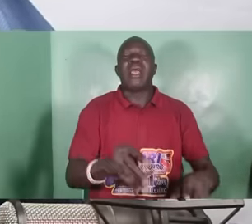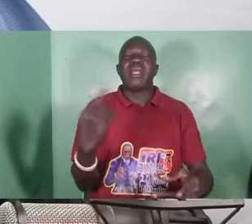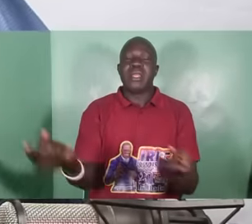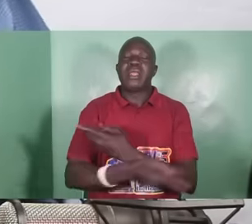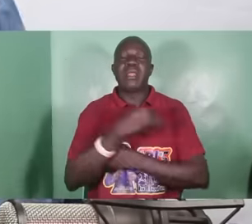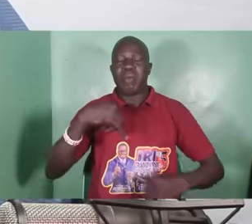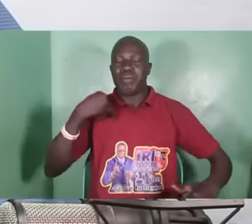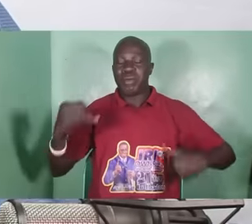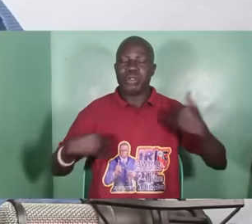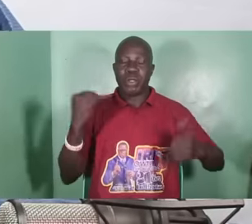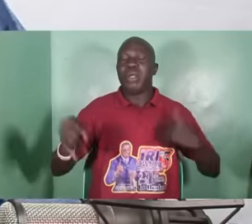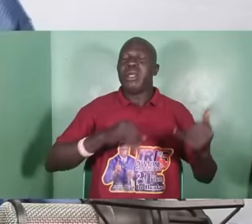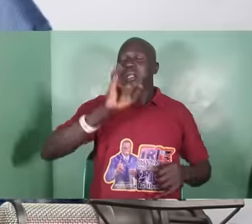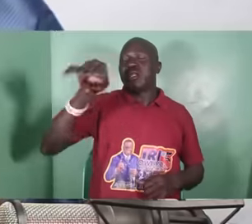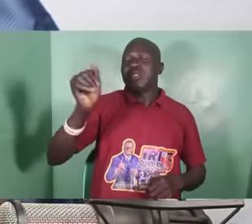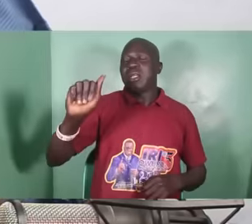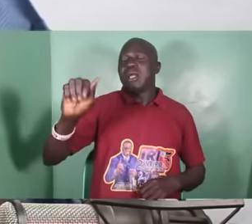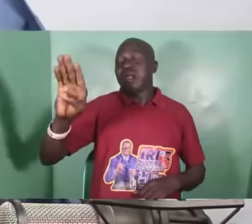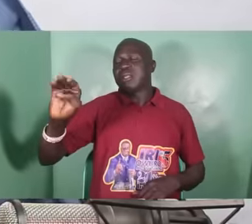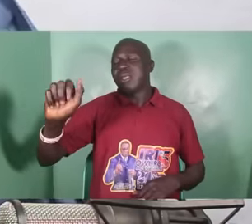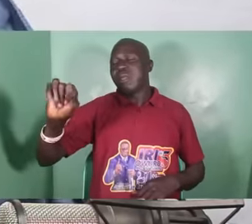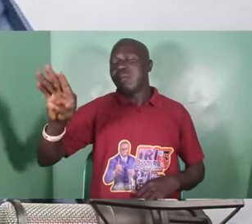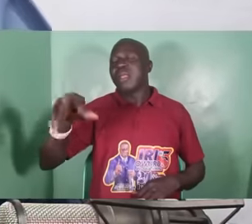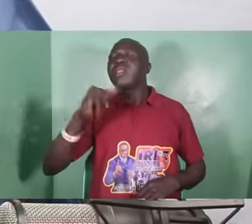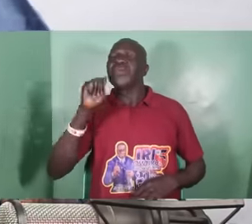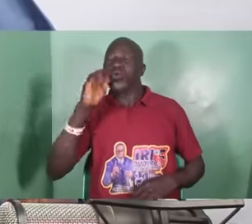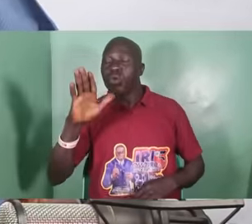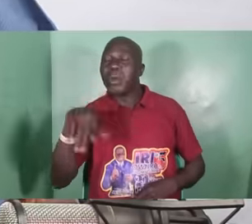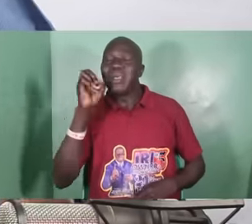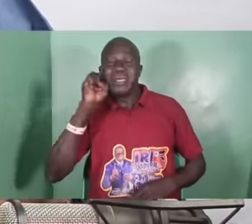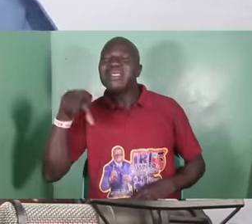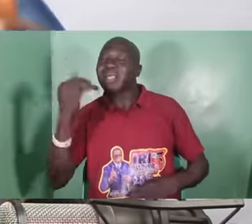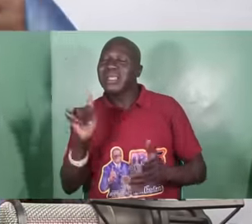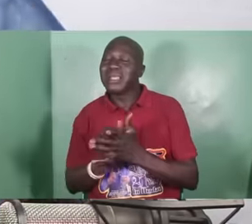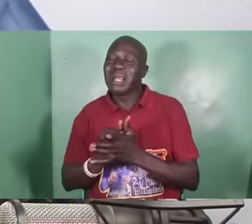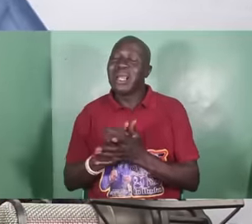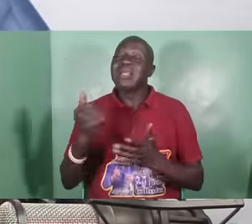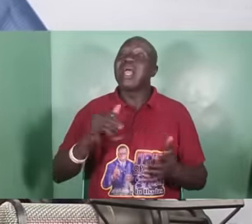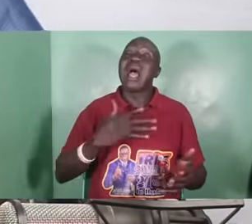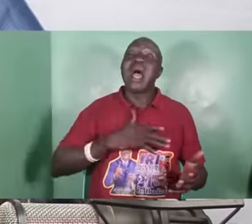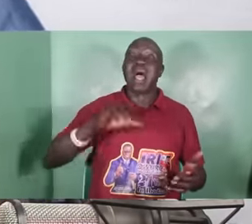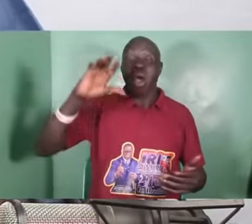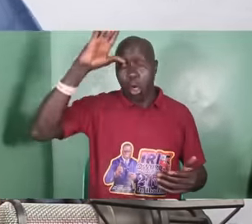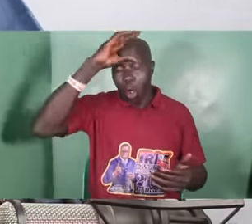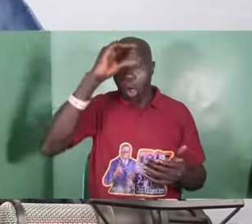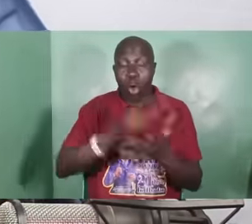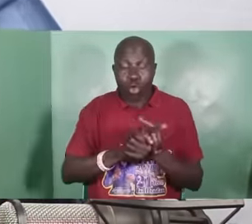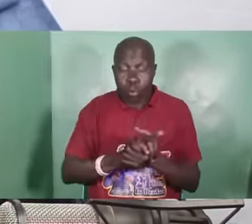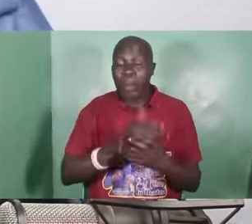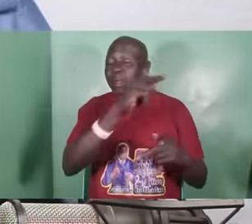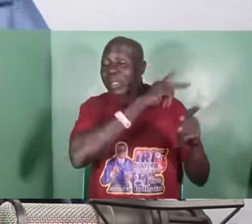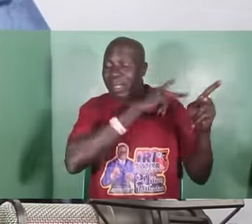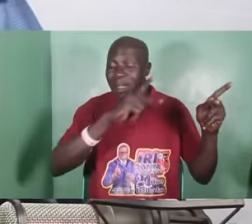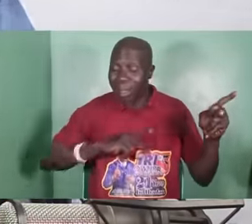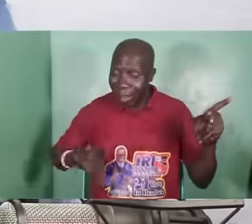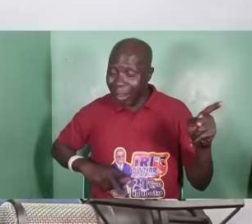The great king. Irú àwọn ọba wo. Great king. Yes. Ó ti pa àwọn ọba olókìkí. Yes. Nítorí tí àwọn rẹ̀ dúró láyé láyé. Aha. Sí ó nì. Ṣé ọba àwọn Arámórì. Ṣé